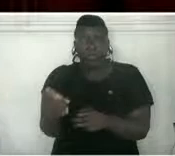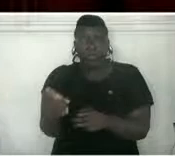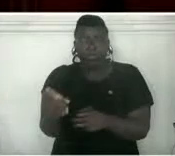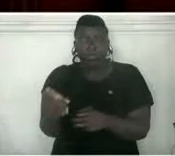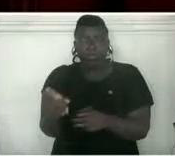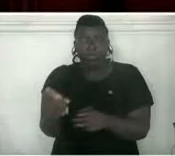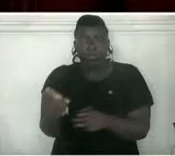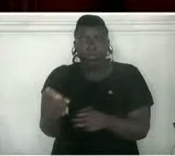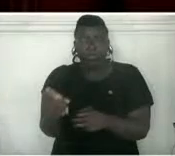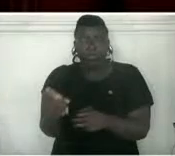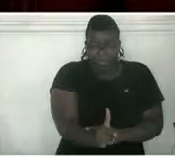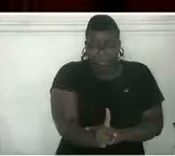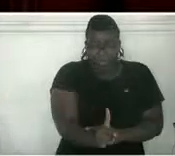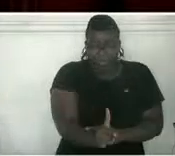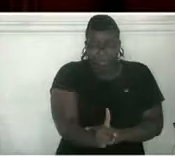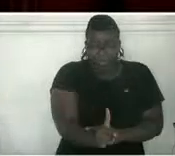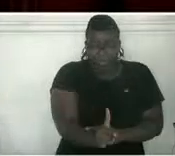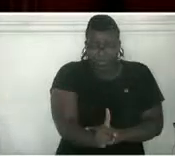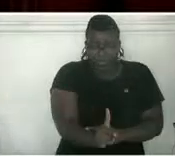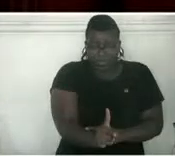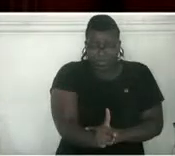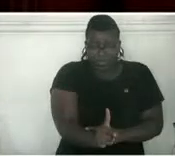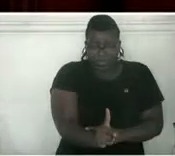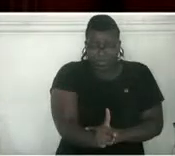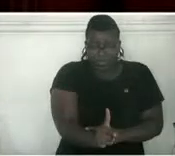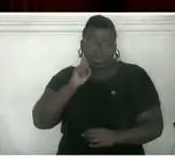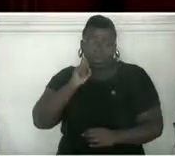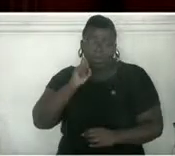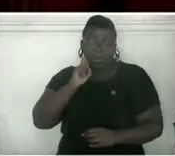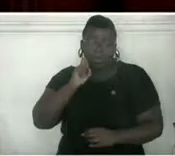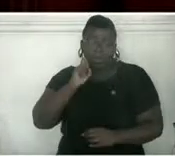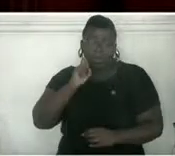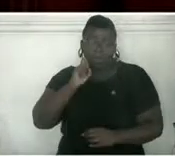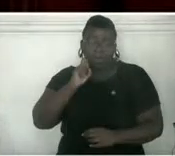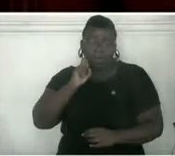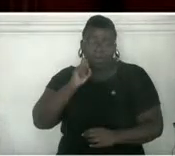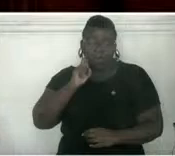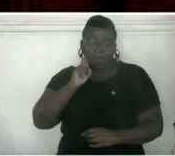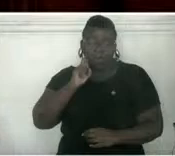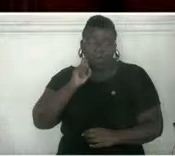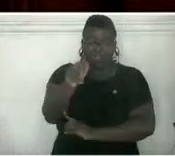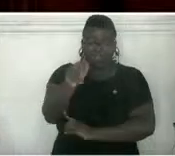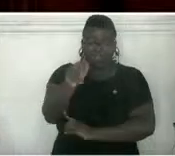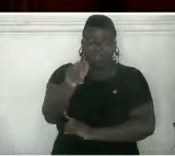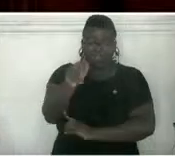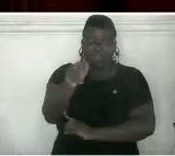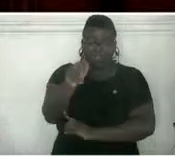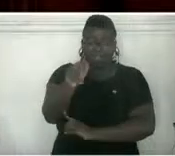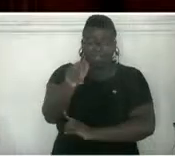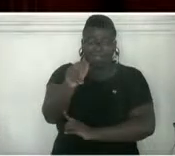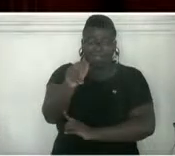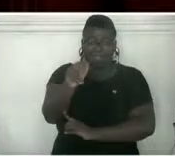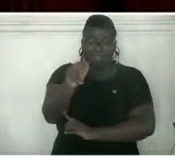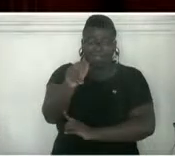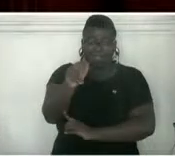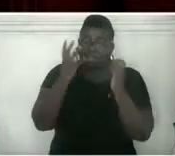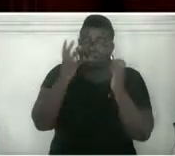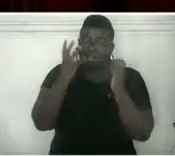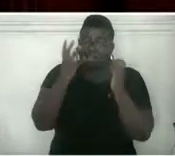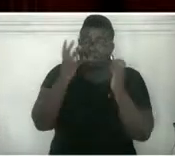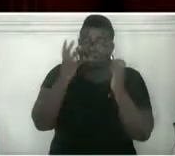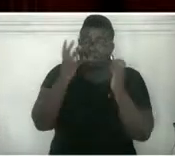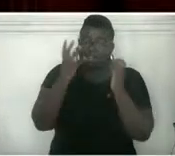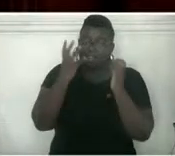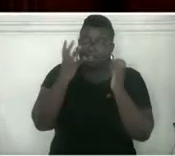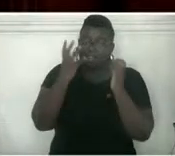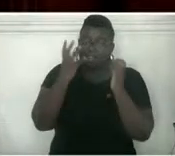this effort is a 22-year-old Sihle Zikalala from Dandi, who now holds a